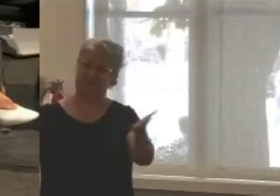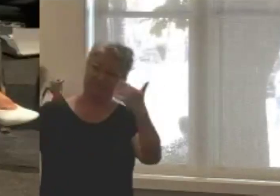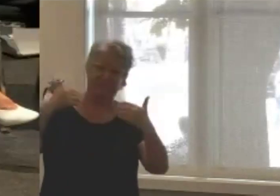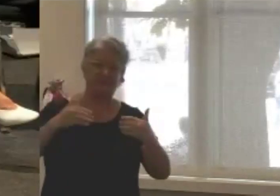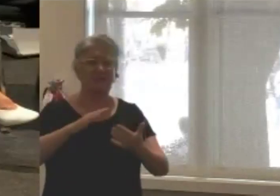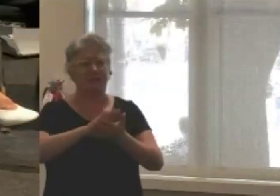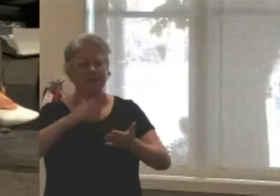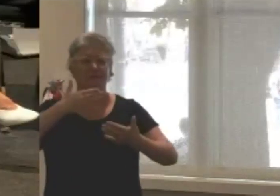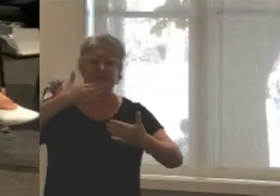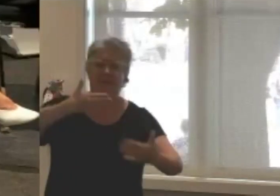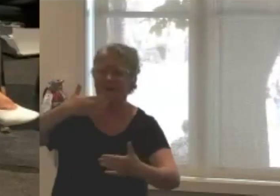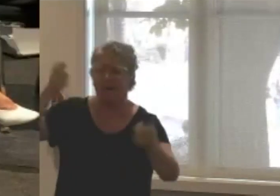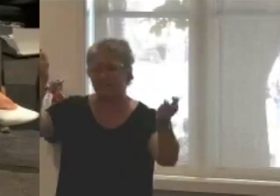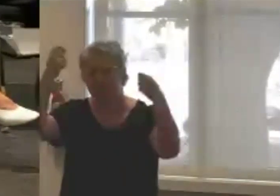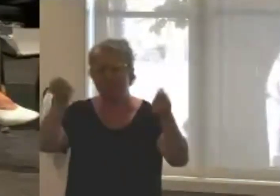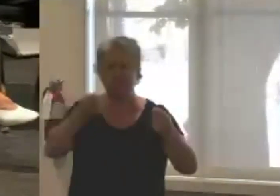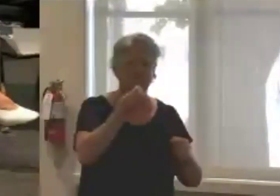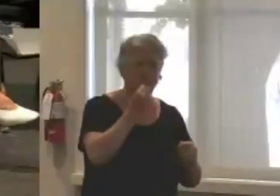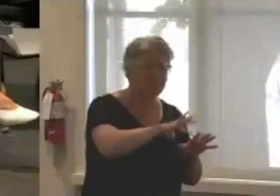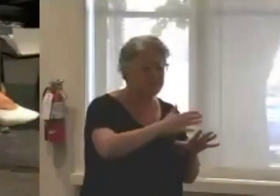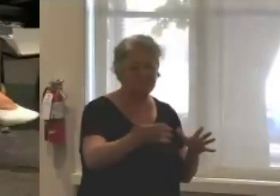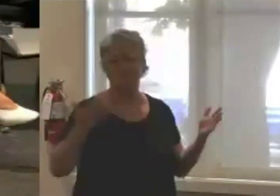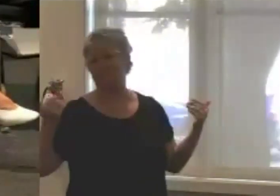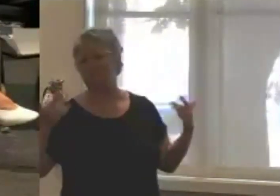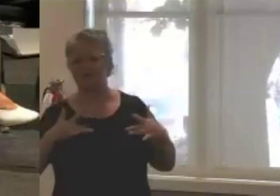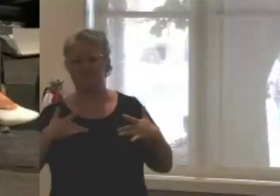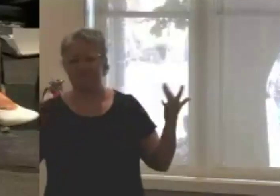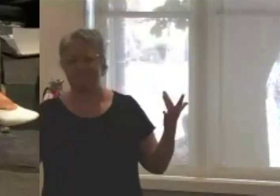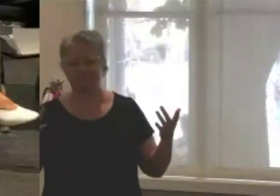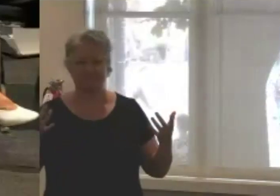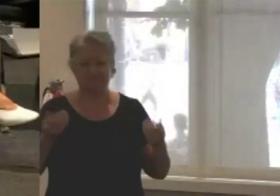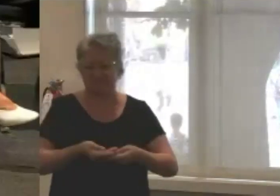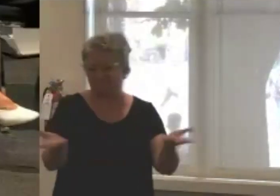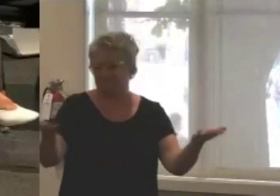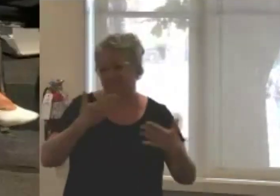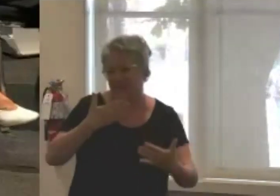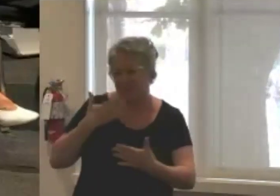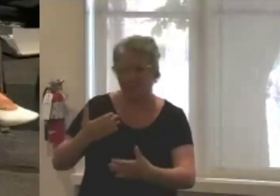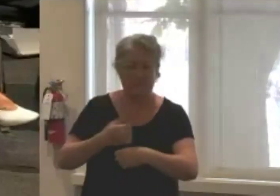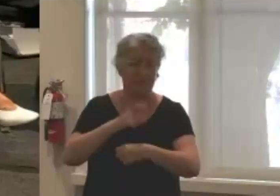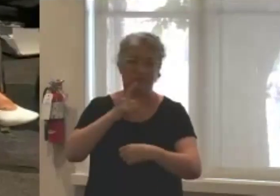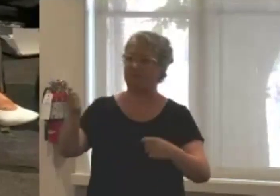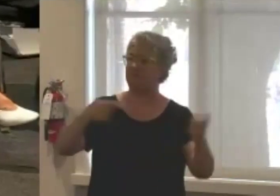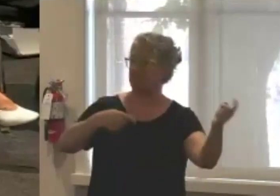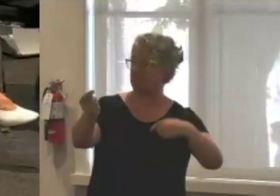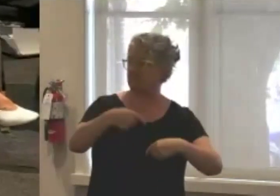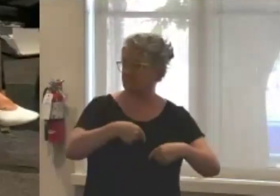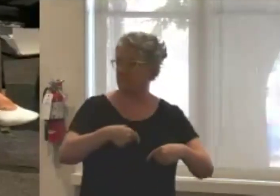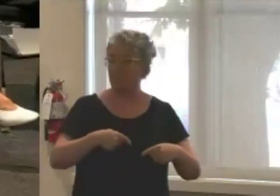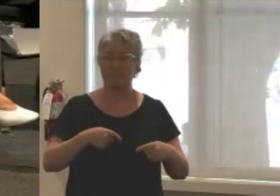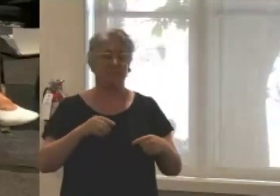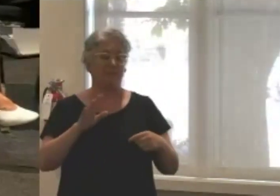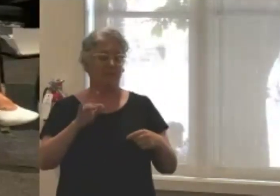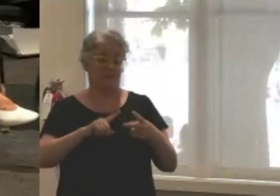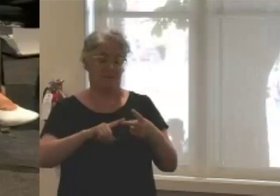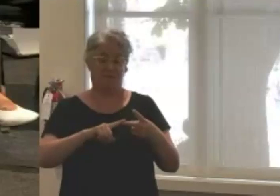nice little thank you, have a nice little fun summer activity outside, and just to make sure that everyone was able to come by with it. We also